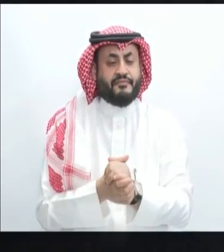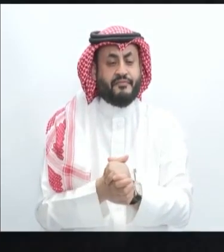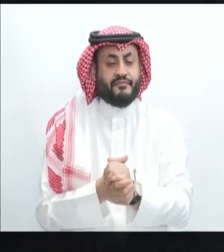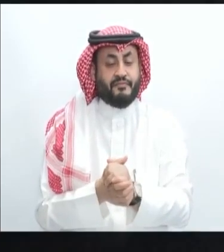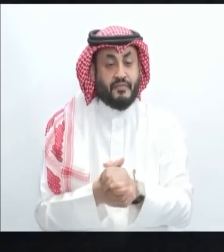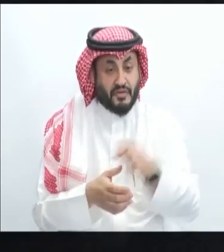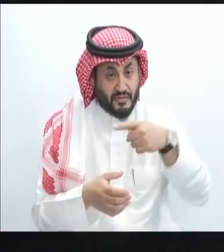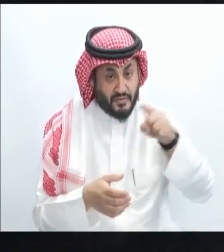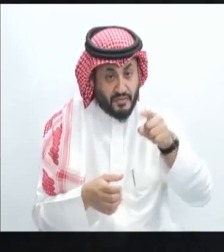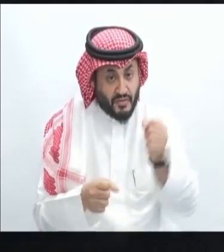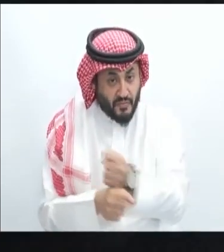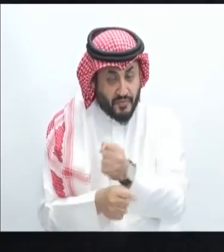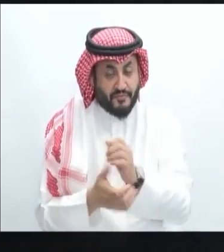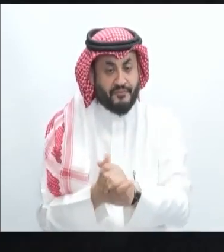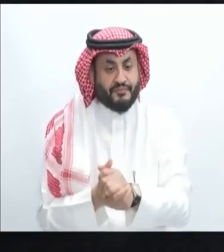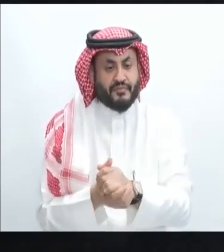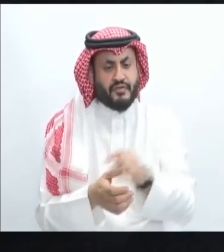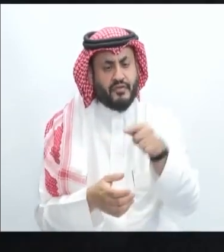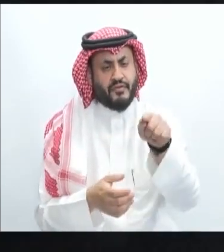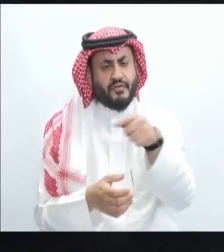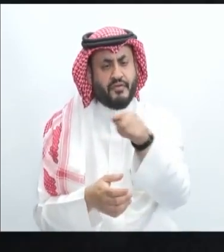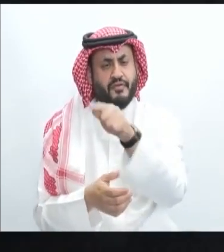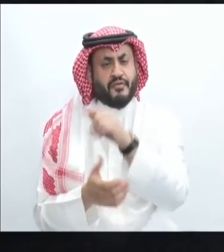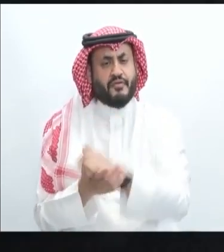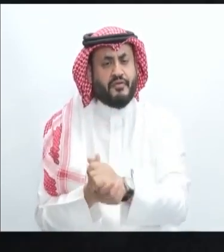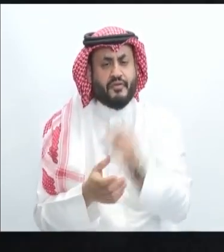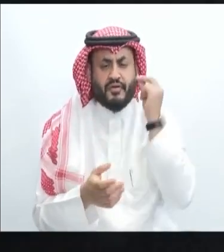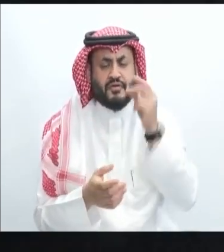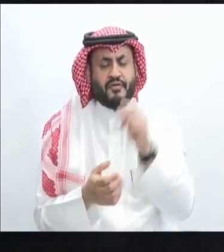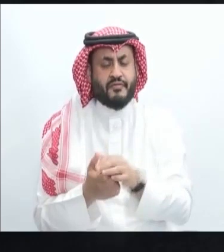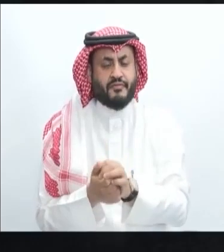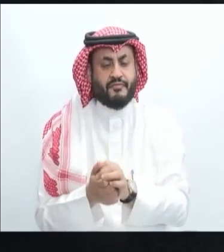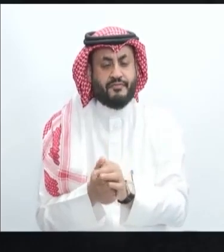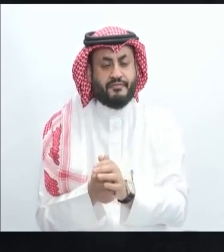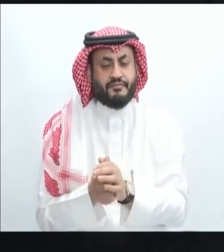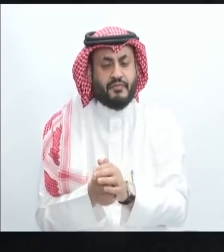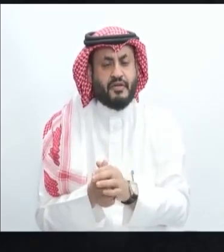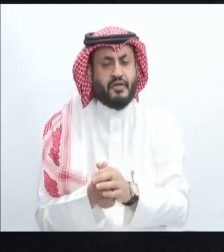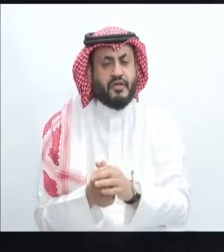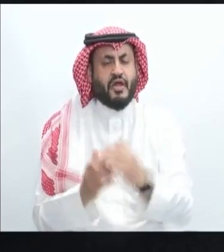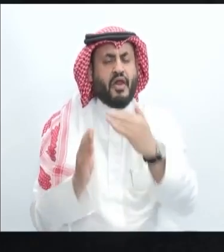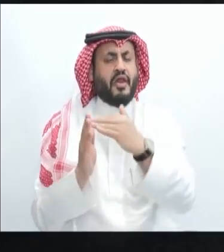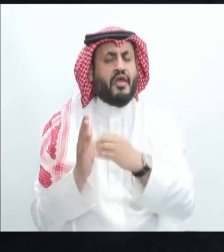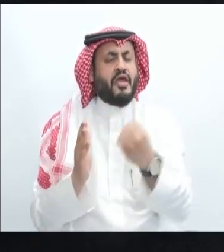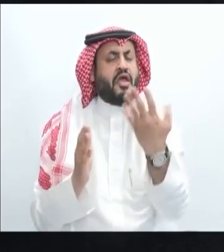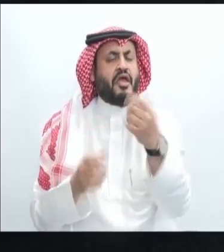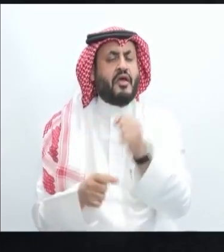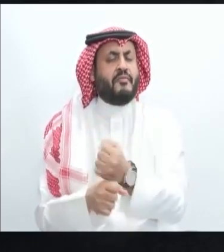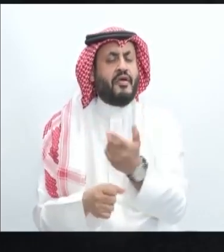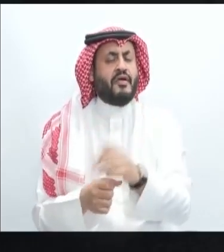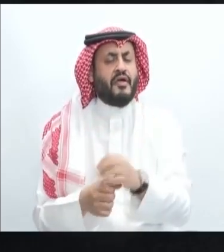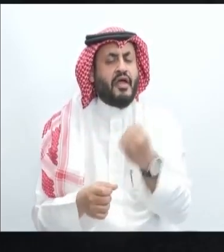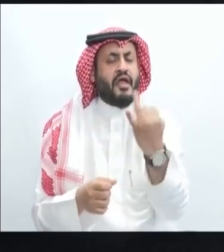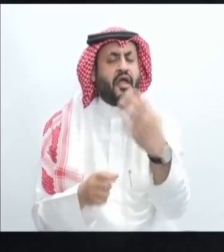are doing these activities, then you need to decide or you need to tell us about the frequency. How